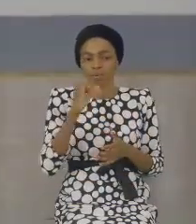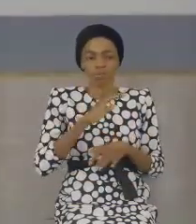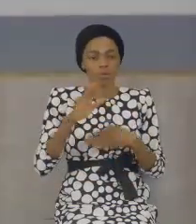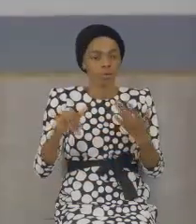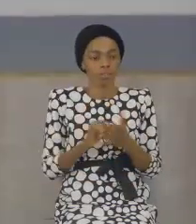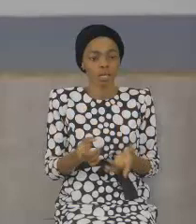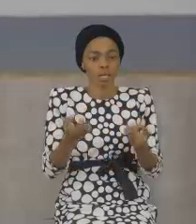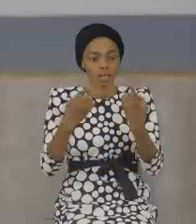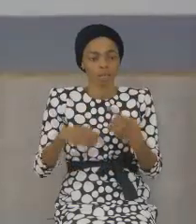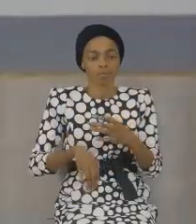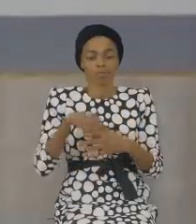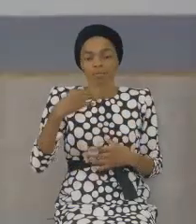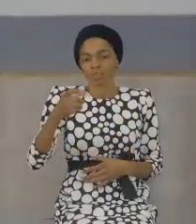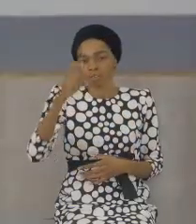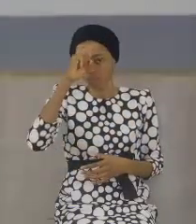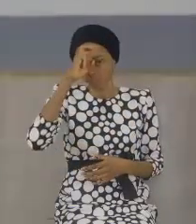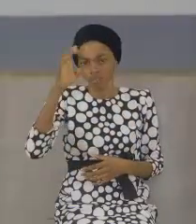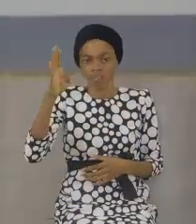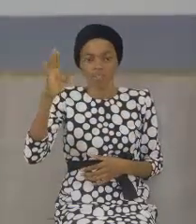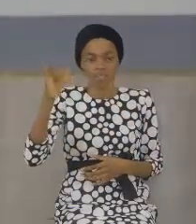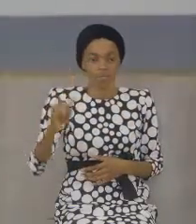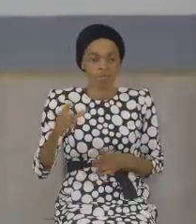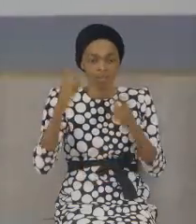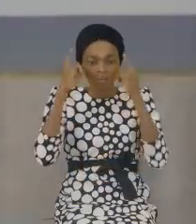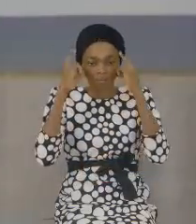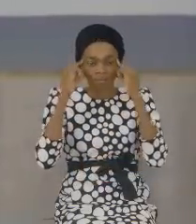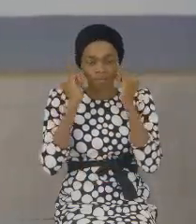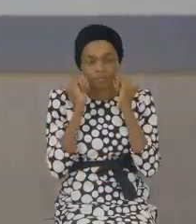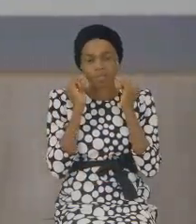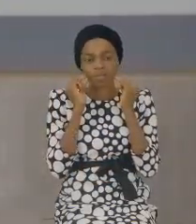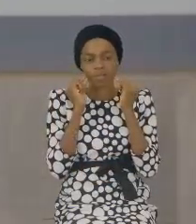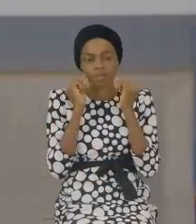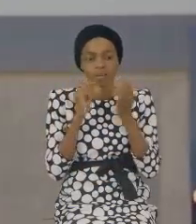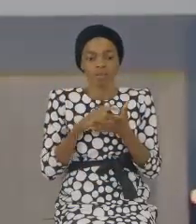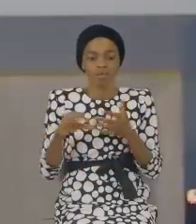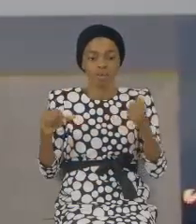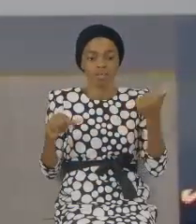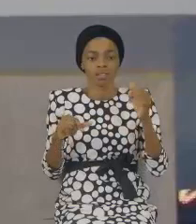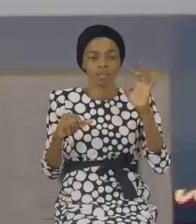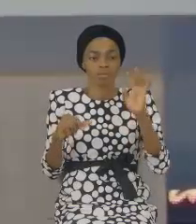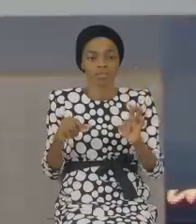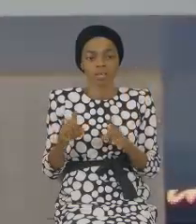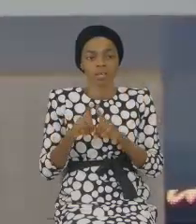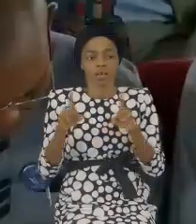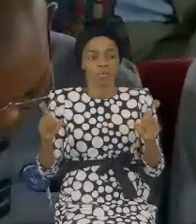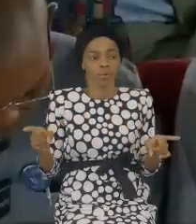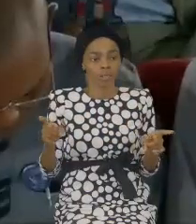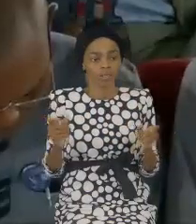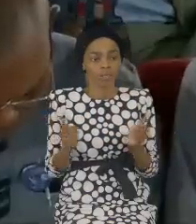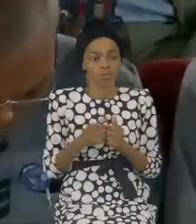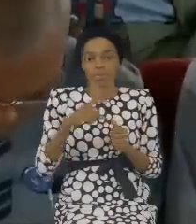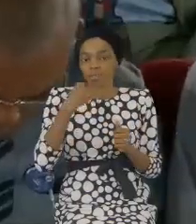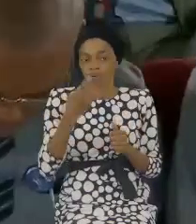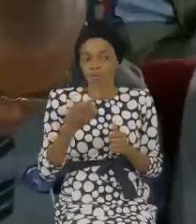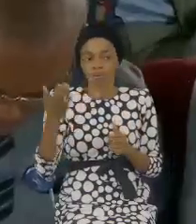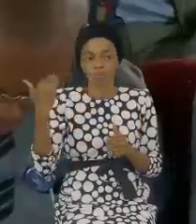all that came out of Egypt by Moses. Verse 17, it says, but with